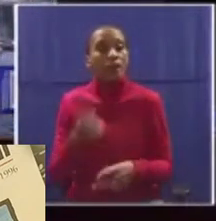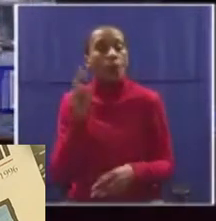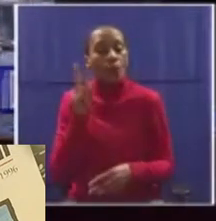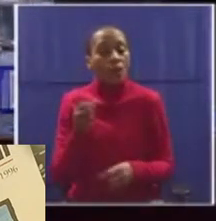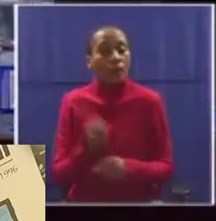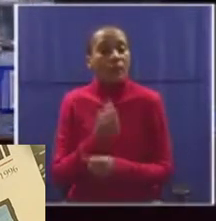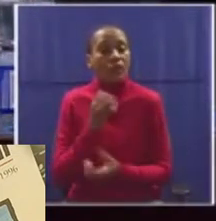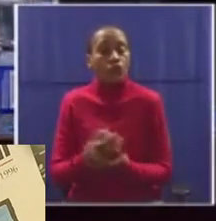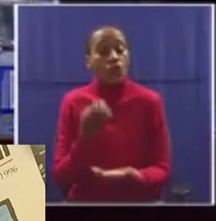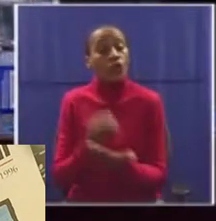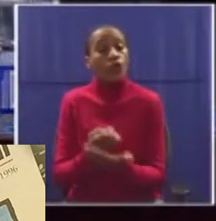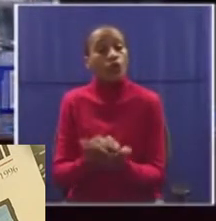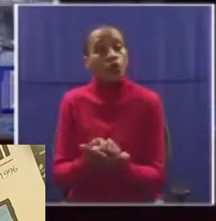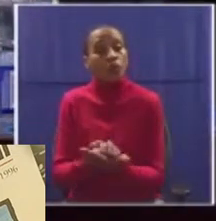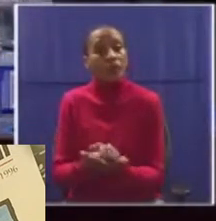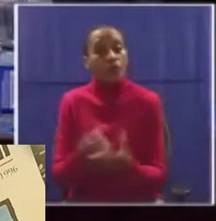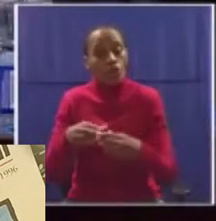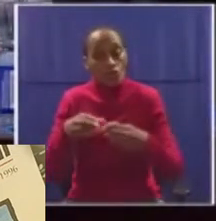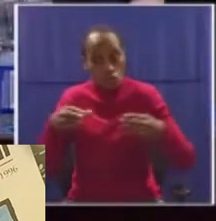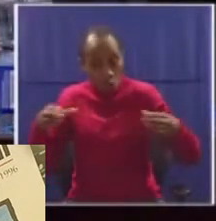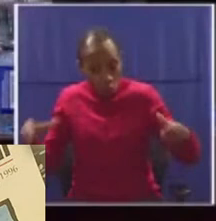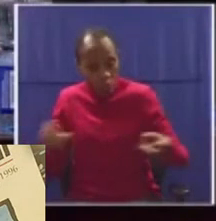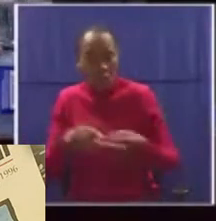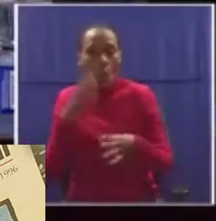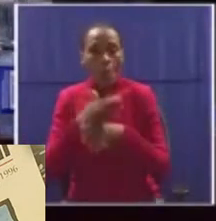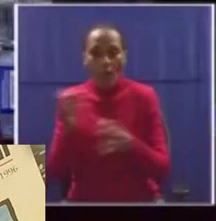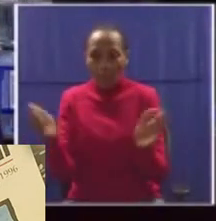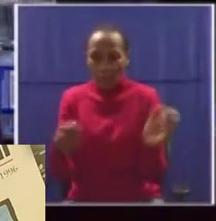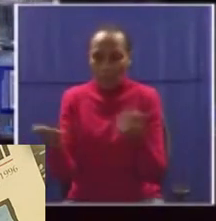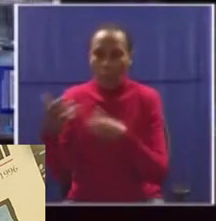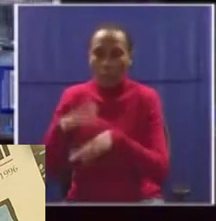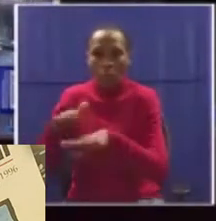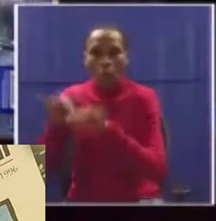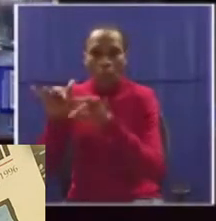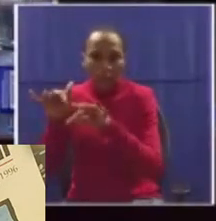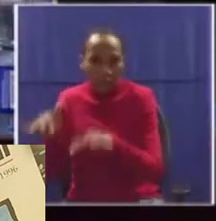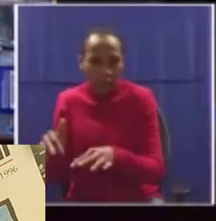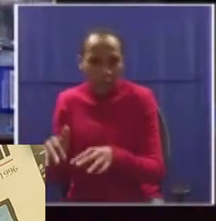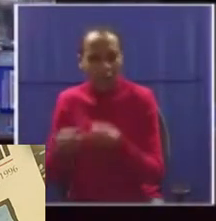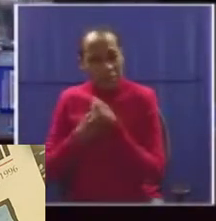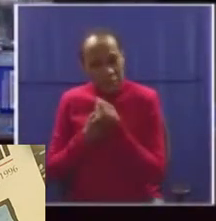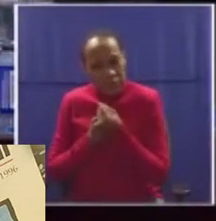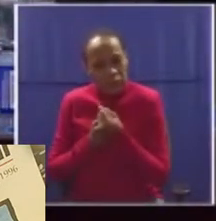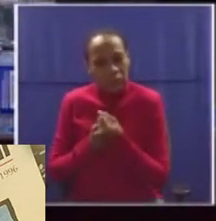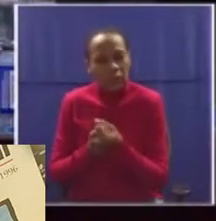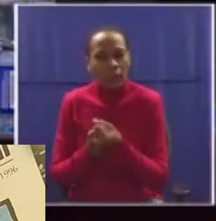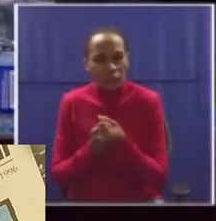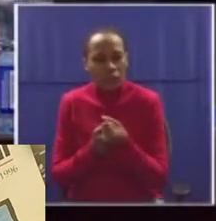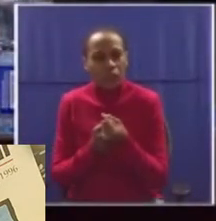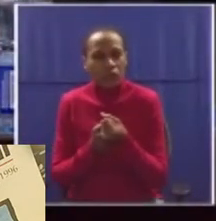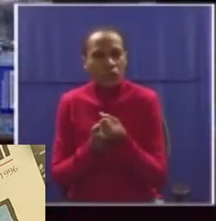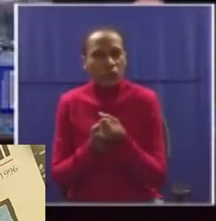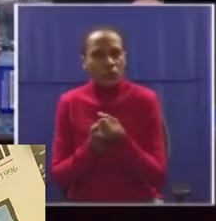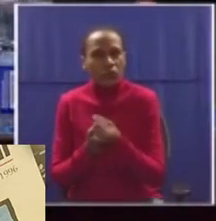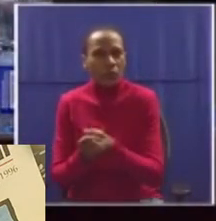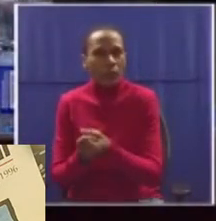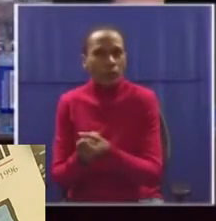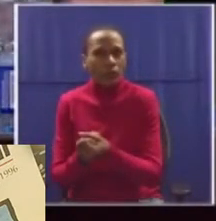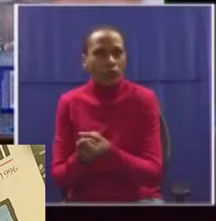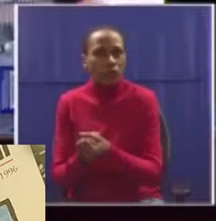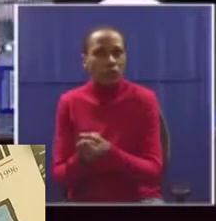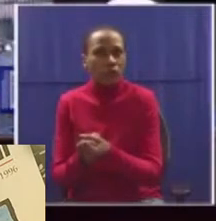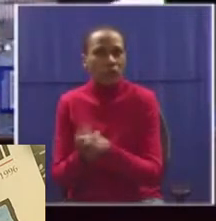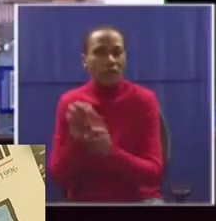economic growth as job creation helping to create a more supportive and conducive